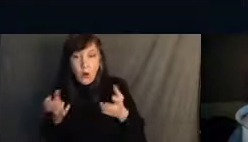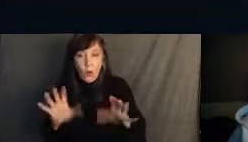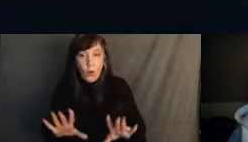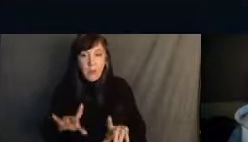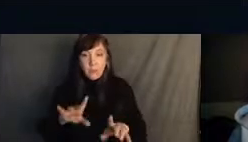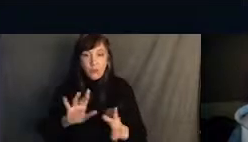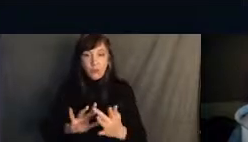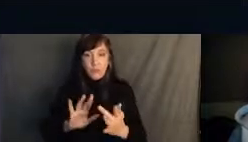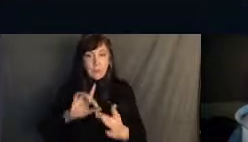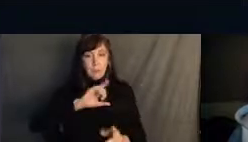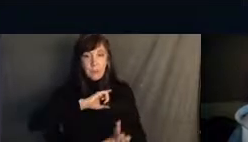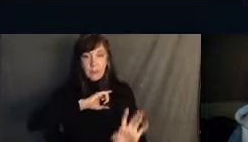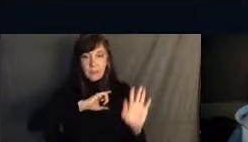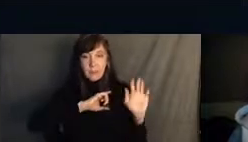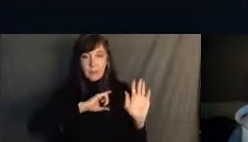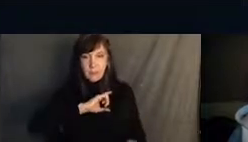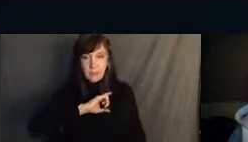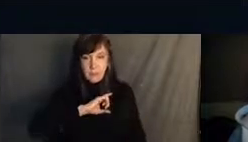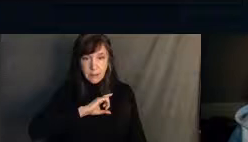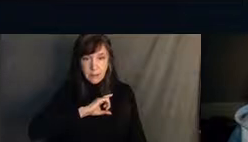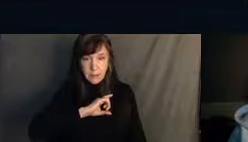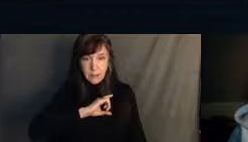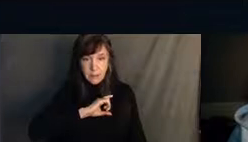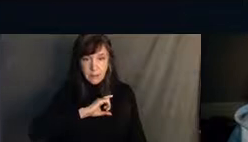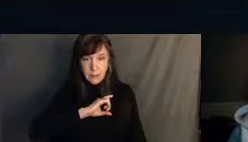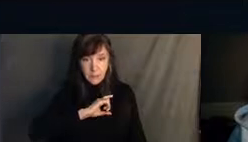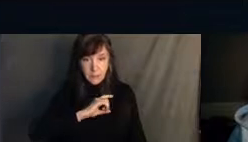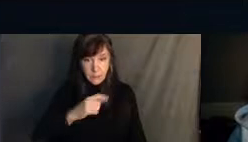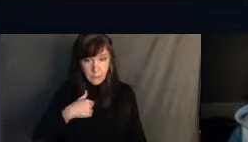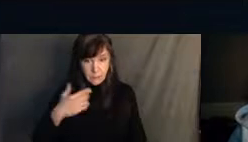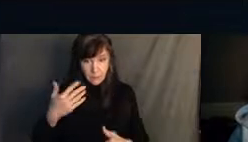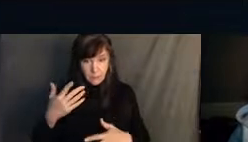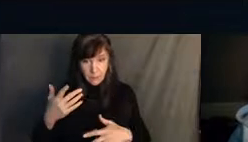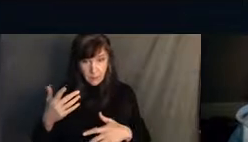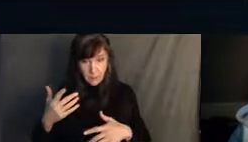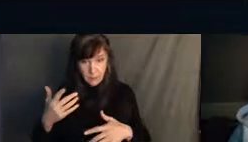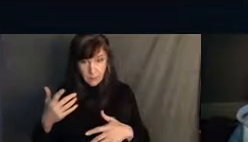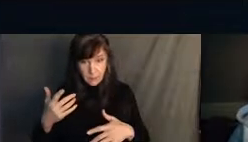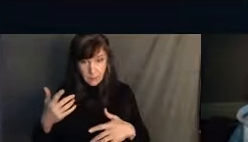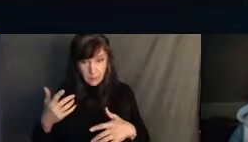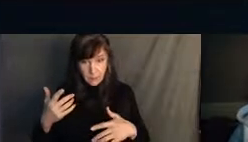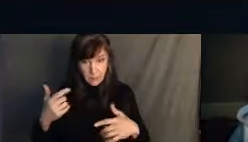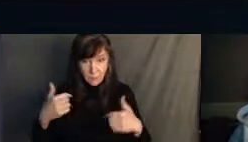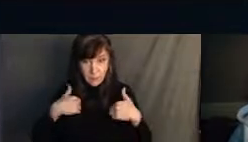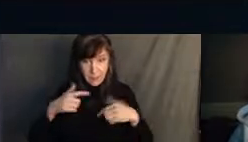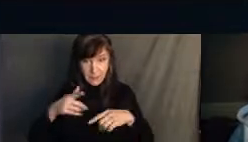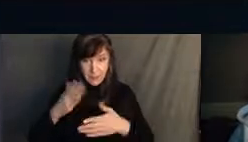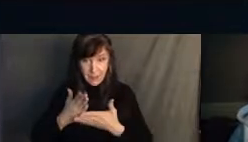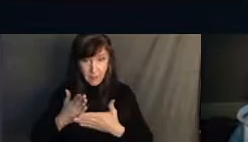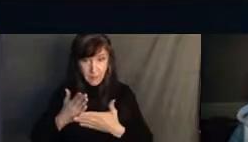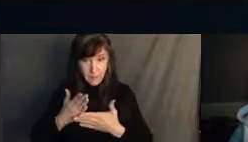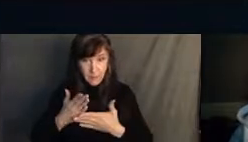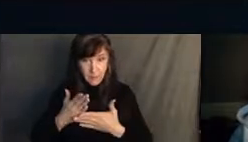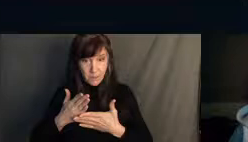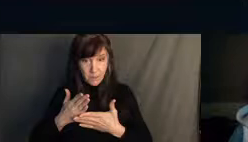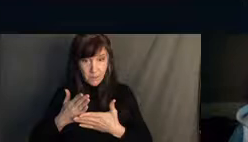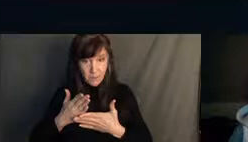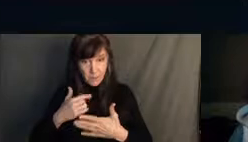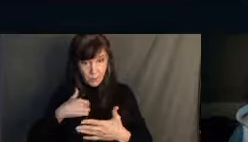able to apply to those responses that you'll see later, is that wanting to address it from a holistic perspective, so